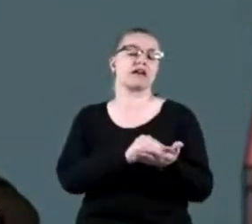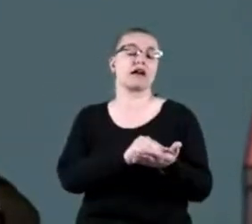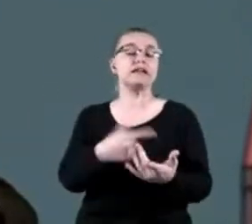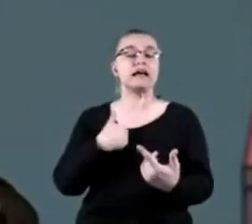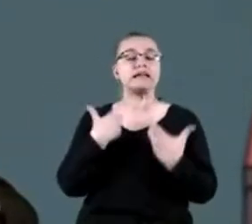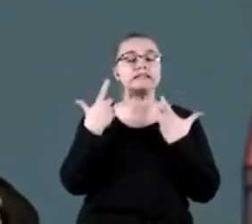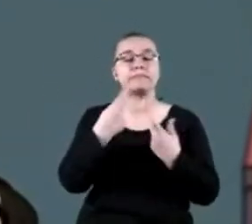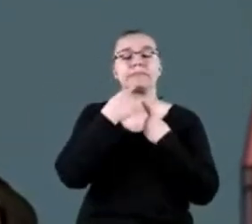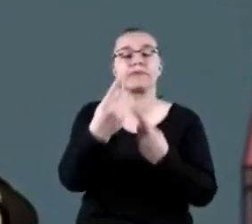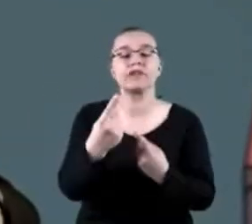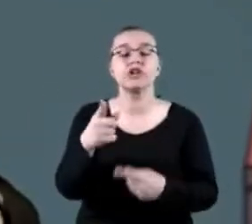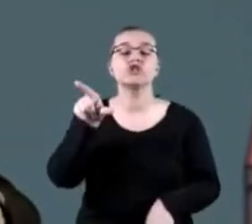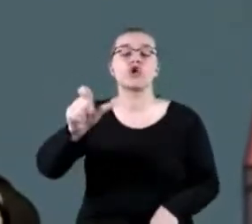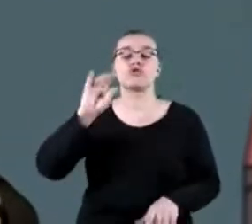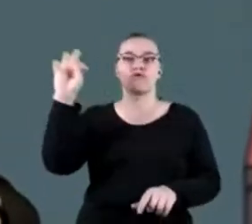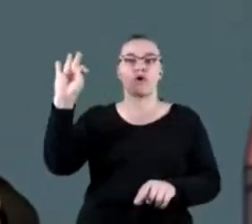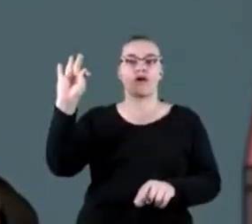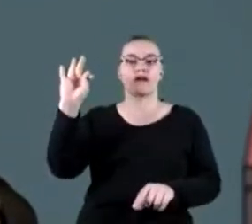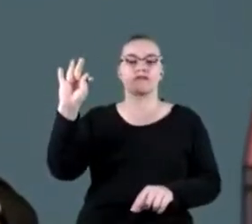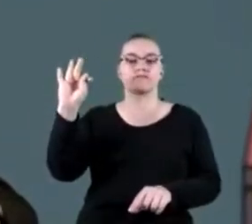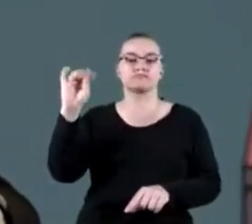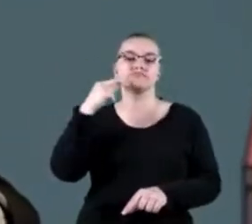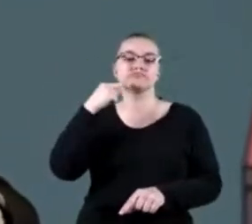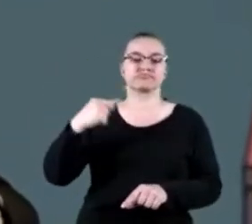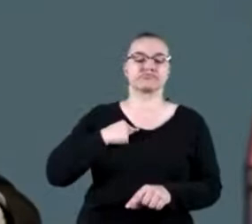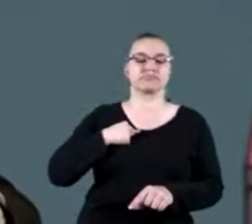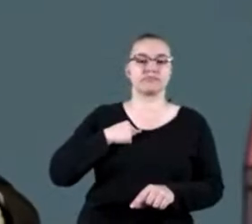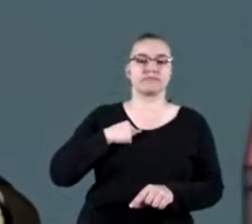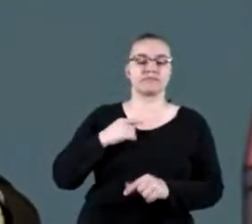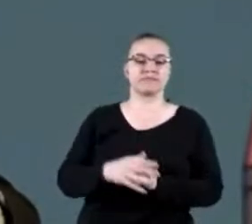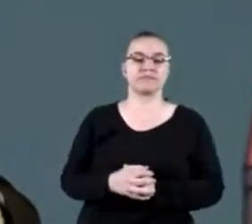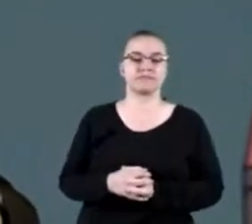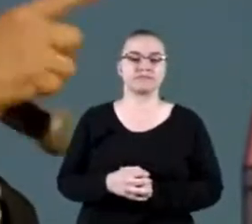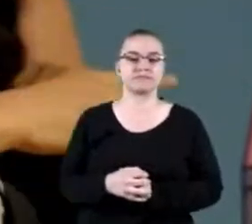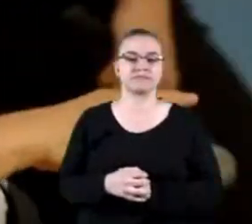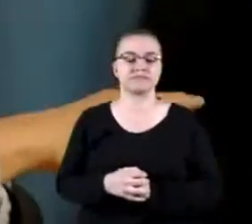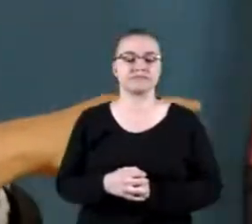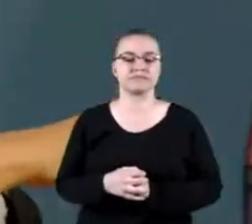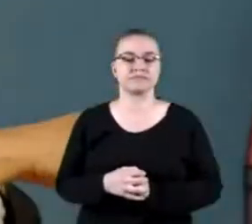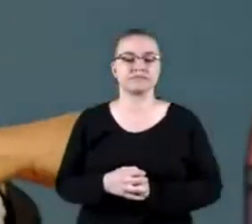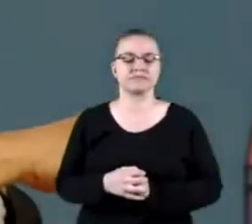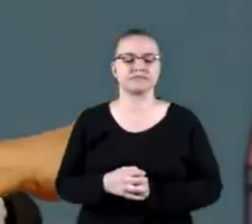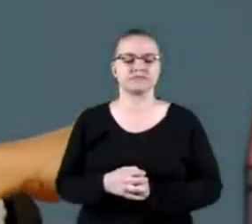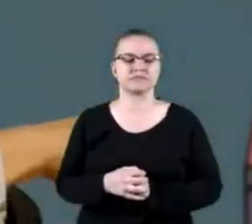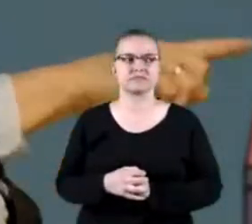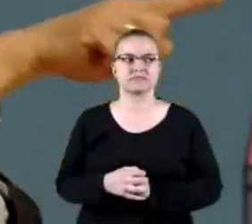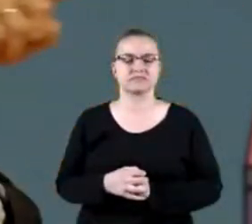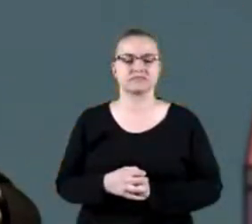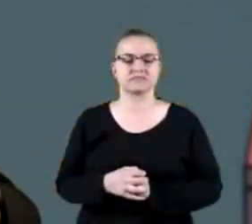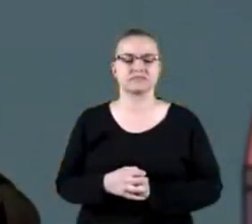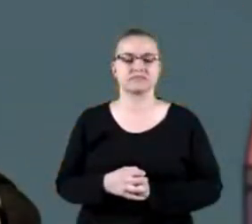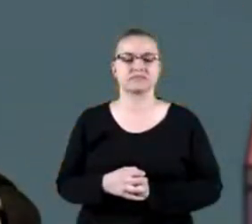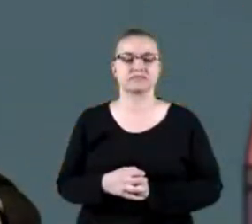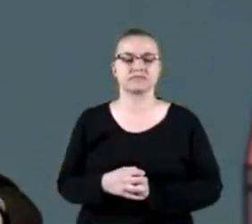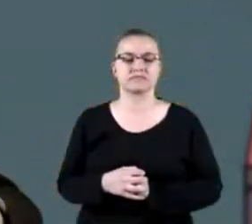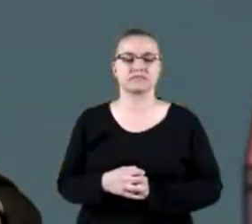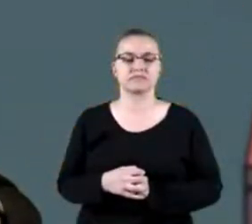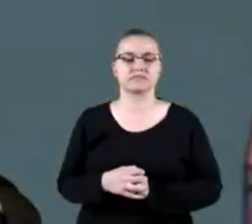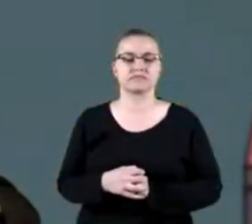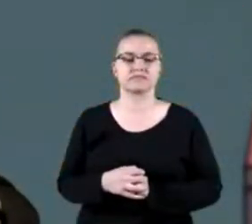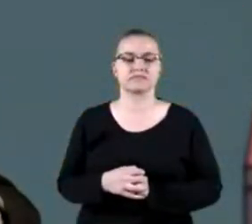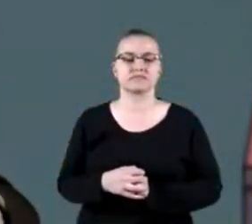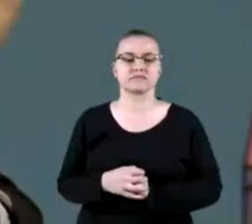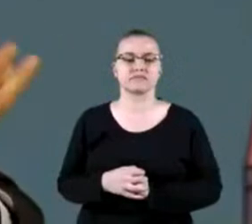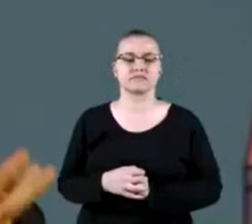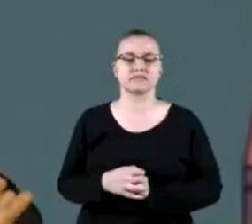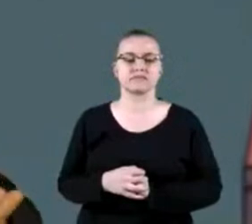is, let's use better the knowledge that is belonging to all the group of